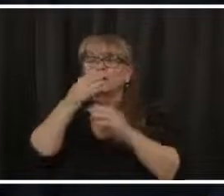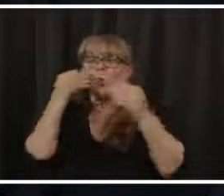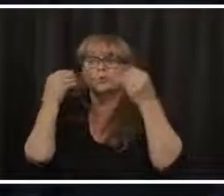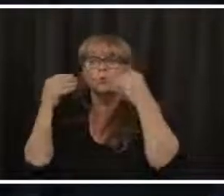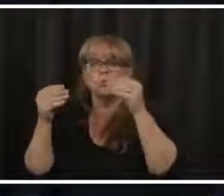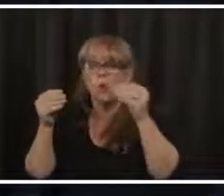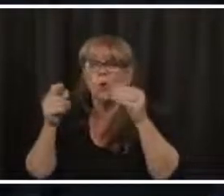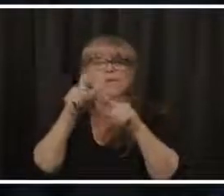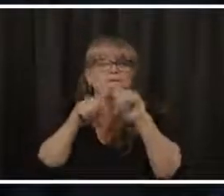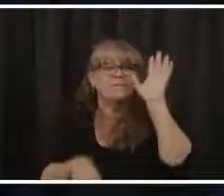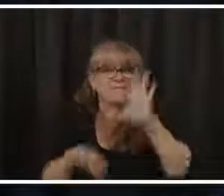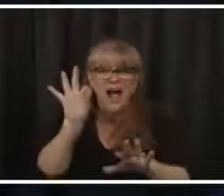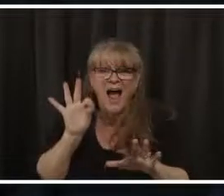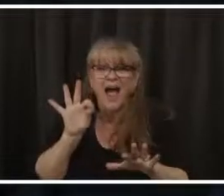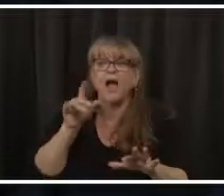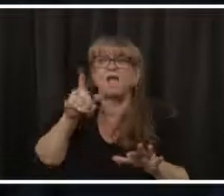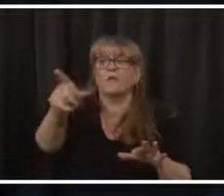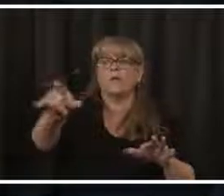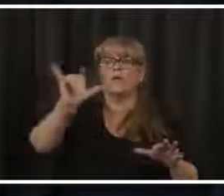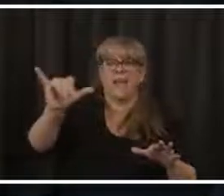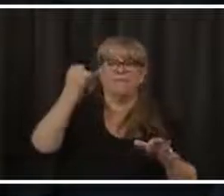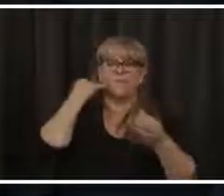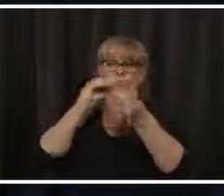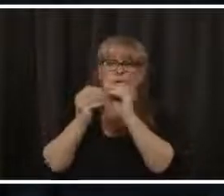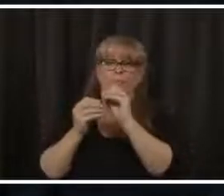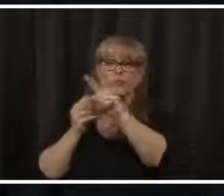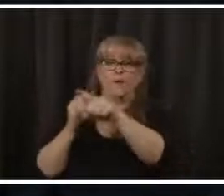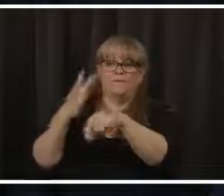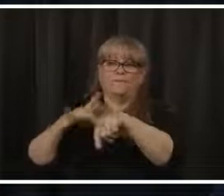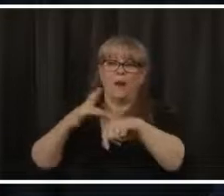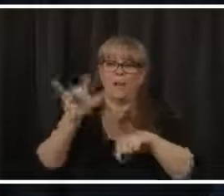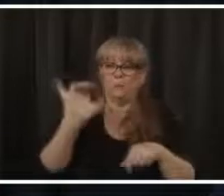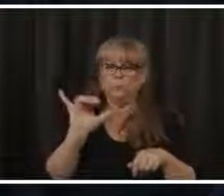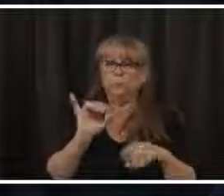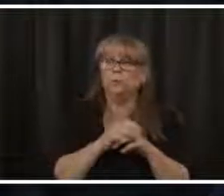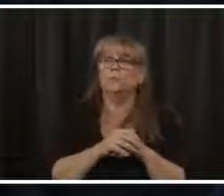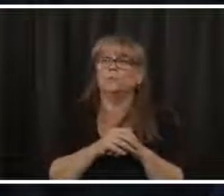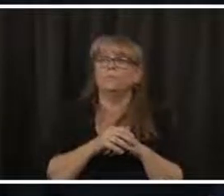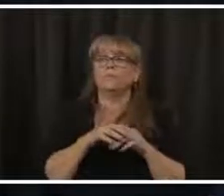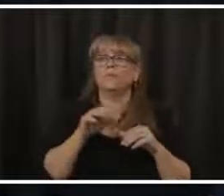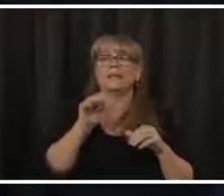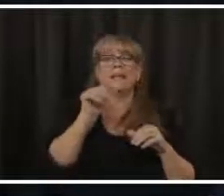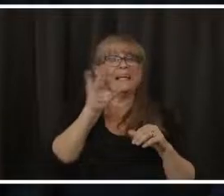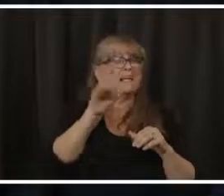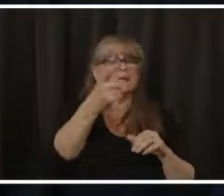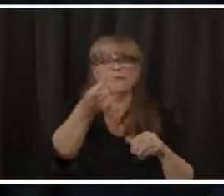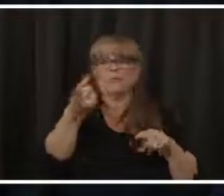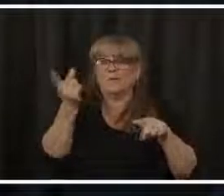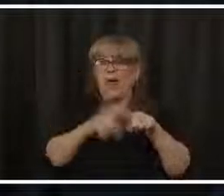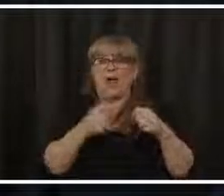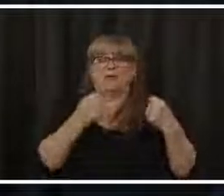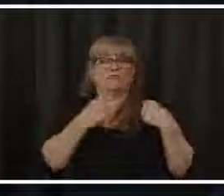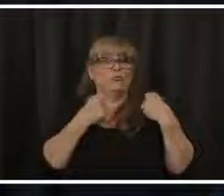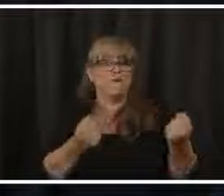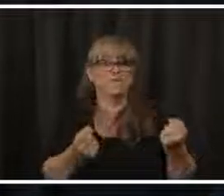covidvaccine.org. If you can't drive, you can't take a bus, you don't know how to get somewhere, dial 211 or